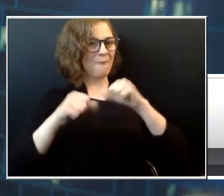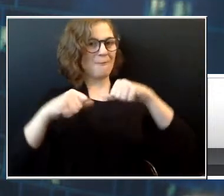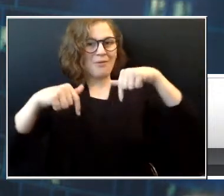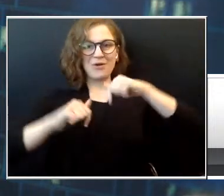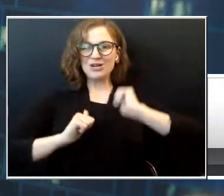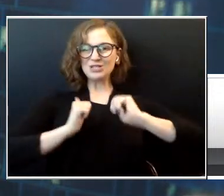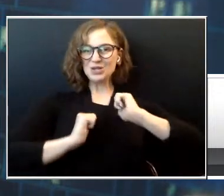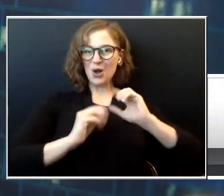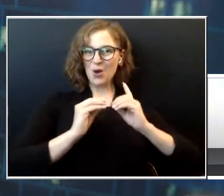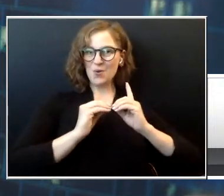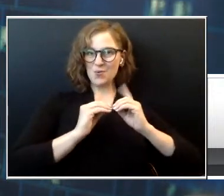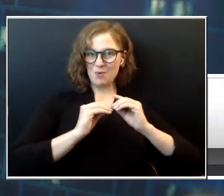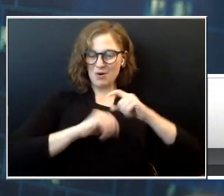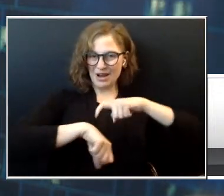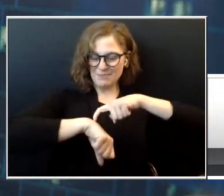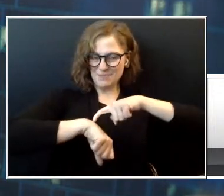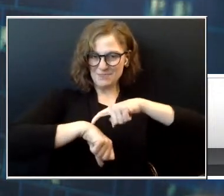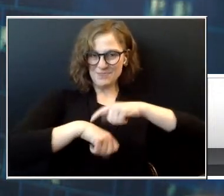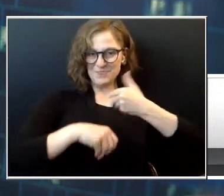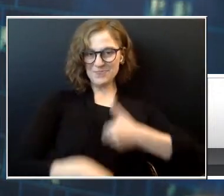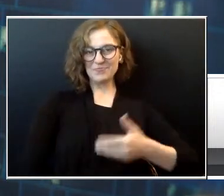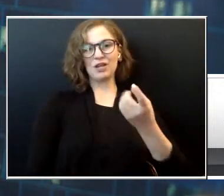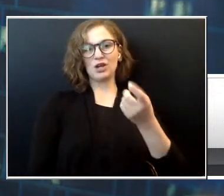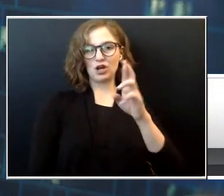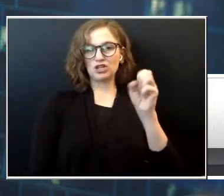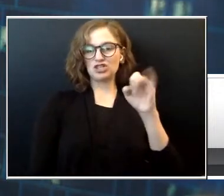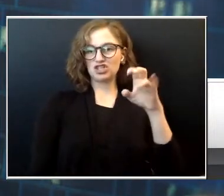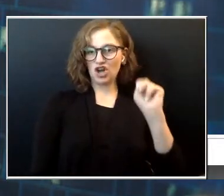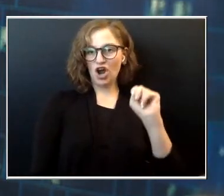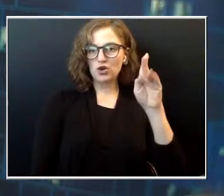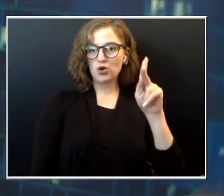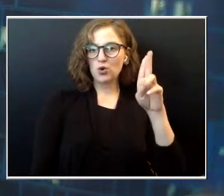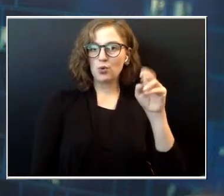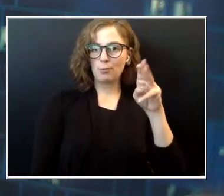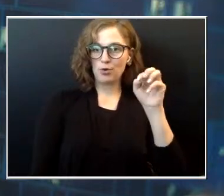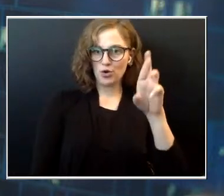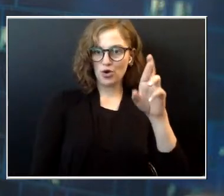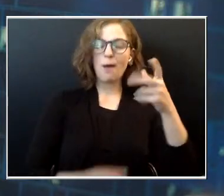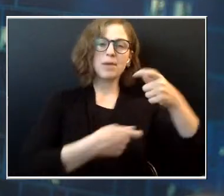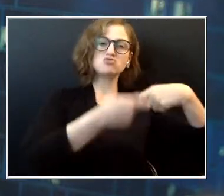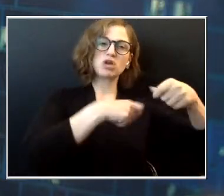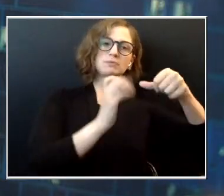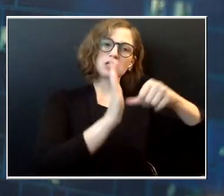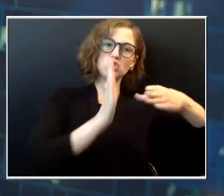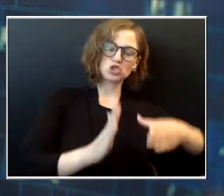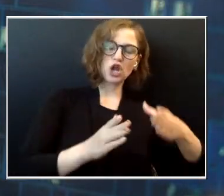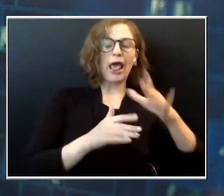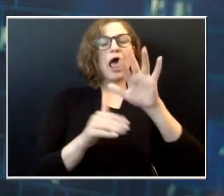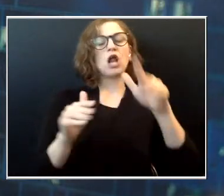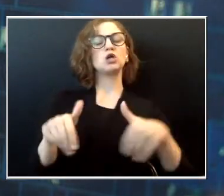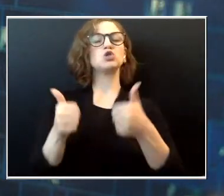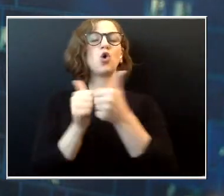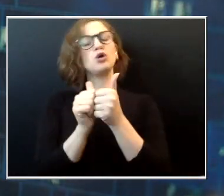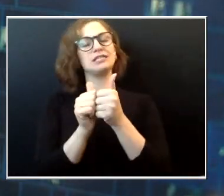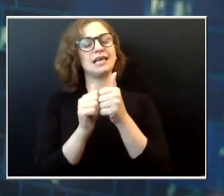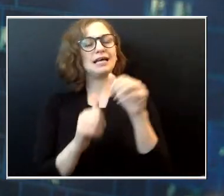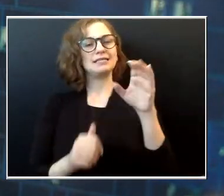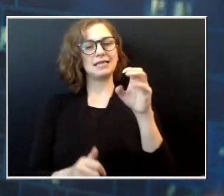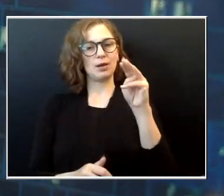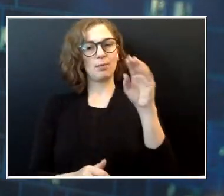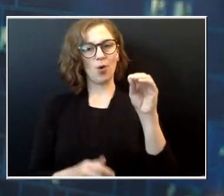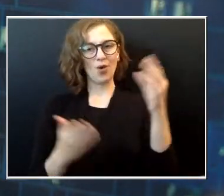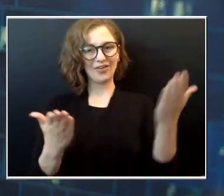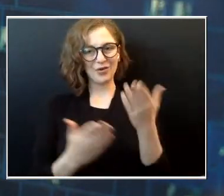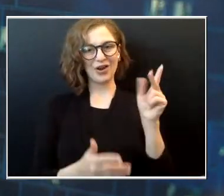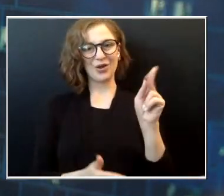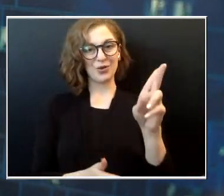I'm Dr. Sean Coomer. I'm a transplant surgeon and Associate Chief Medical Officer here at the University of Kansas Health System. Dr. Stites will be back next week unless